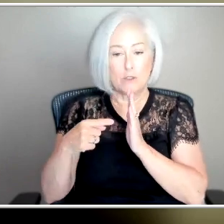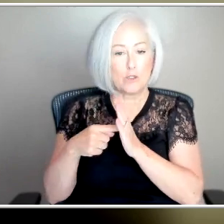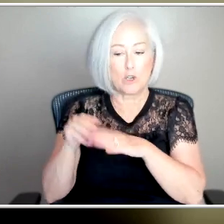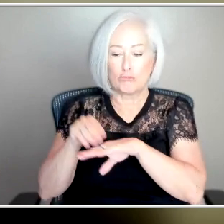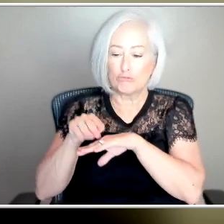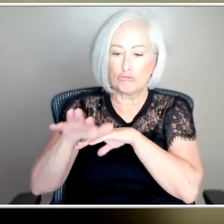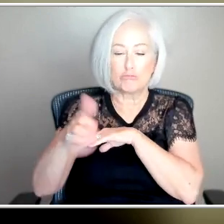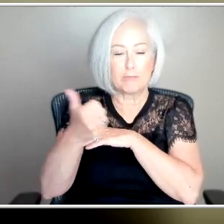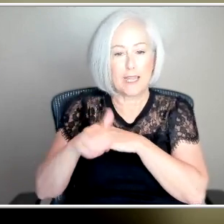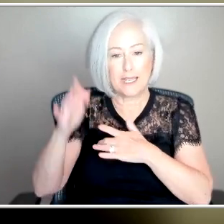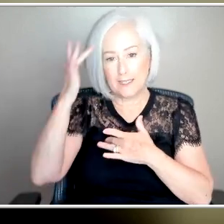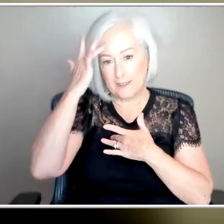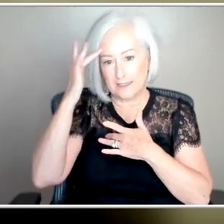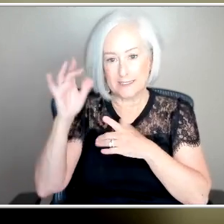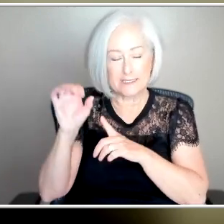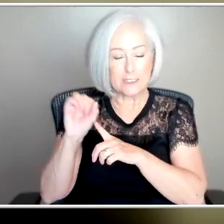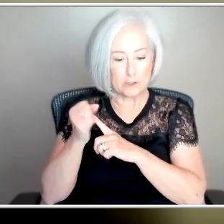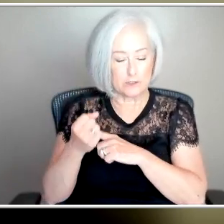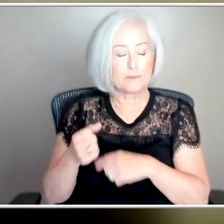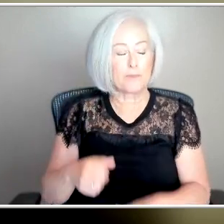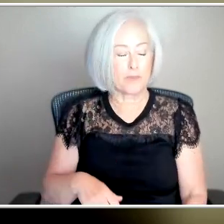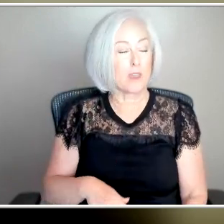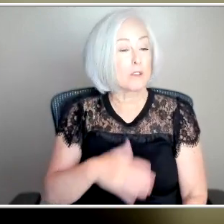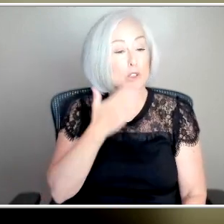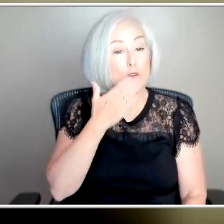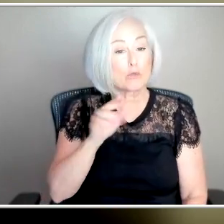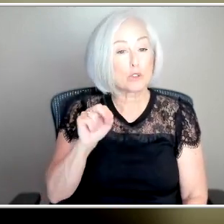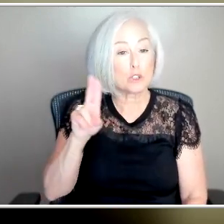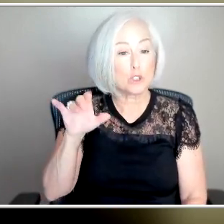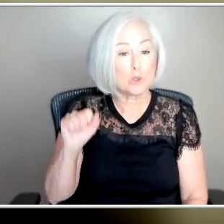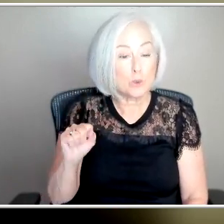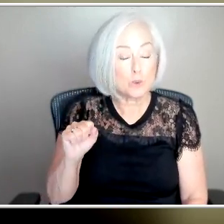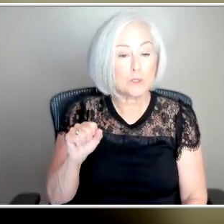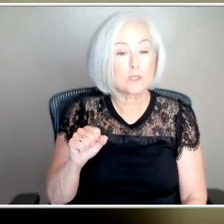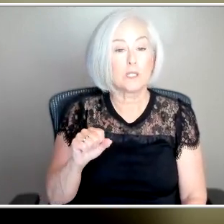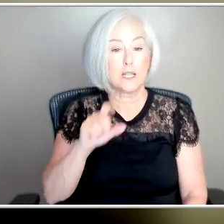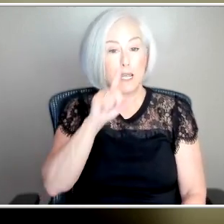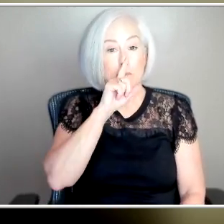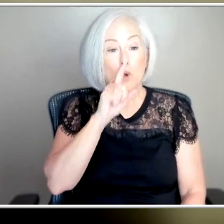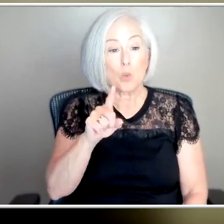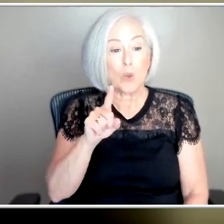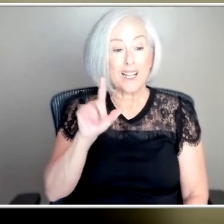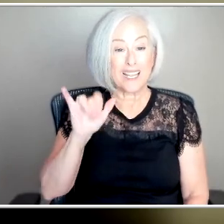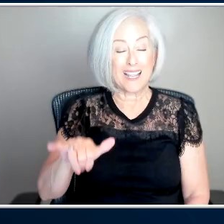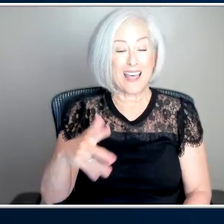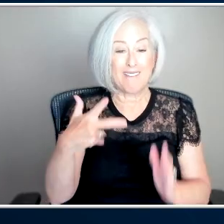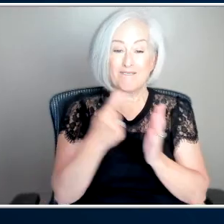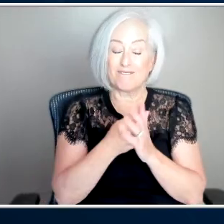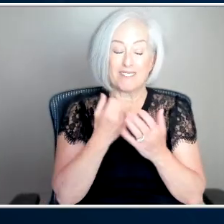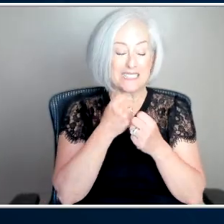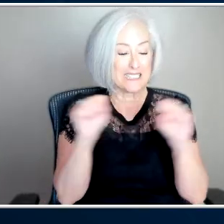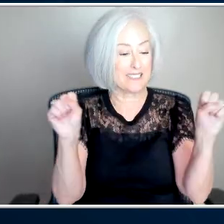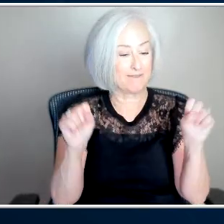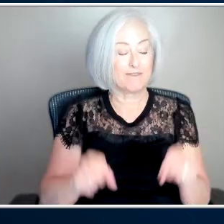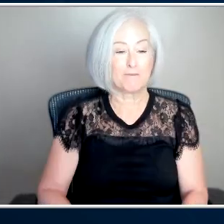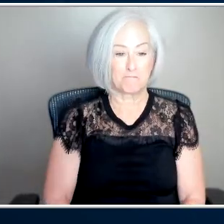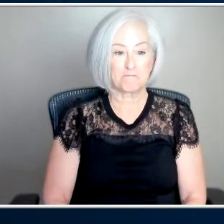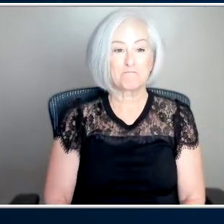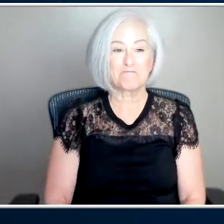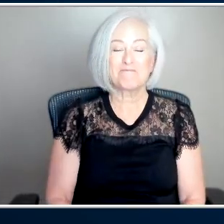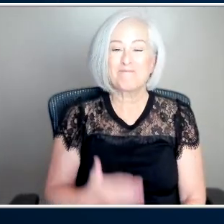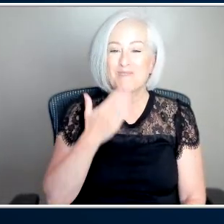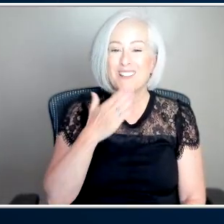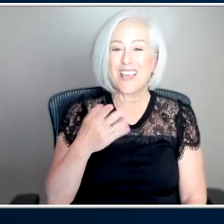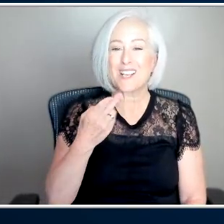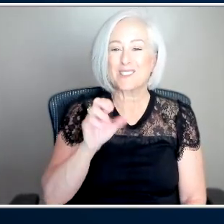So again, I think that's pretty good news as well. But really, these vaccines are safe. Hawk, thanks so much. Have a great weekend.